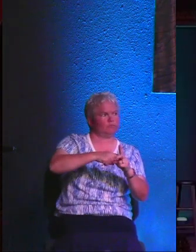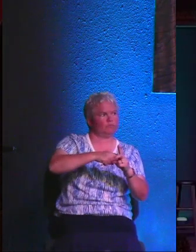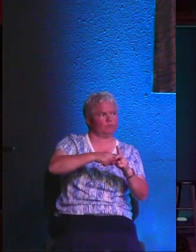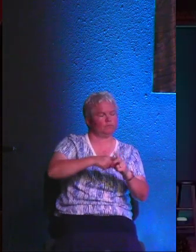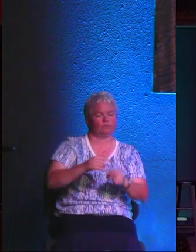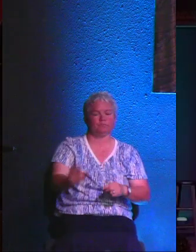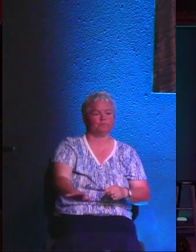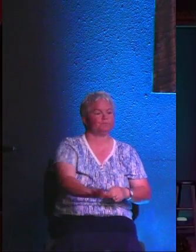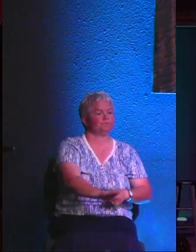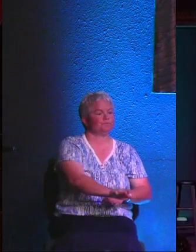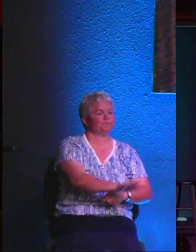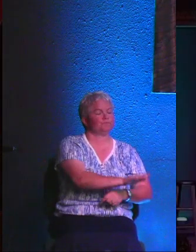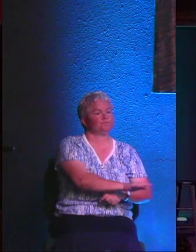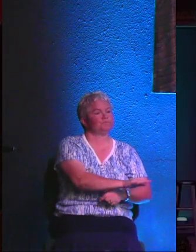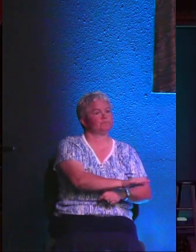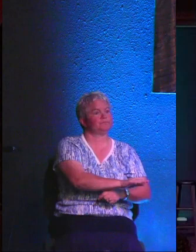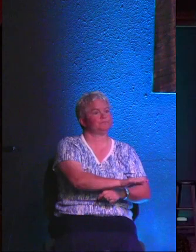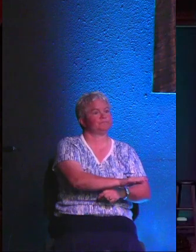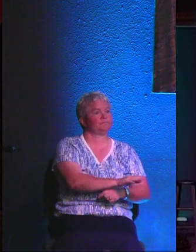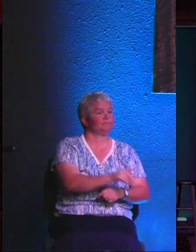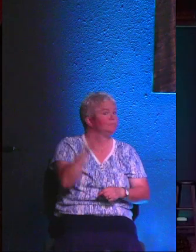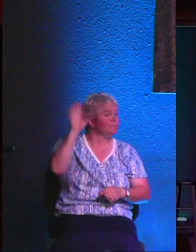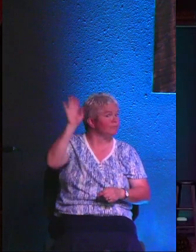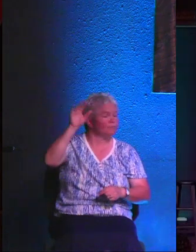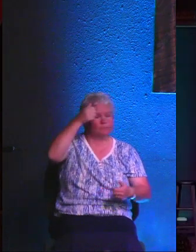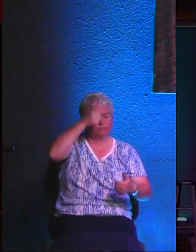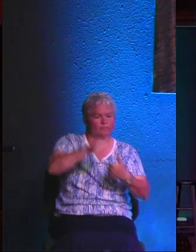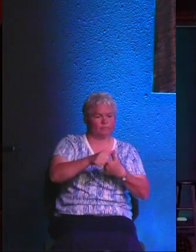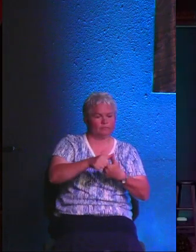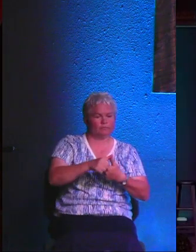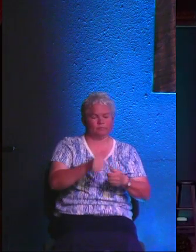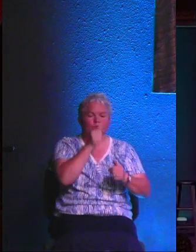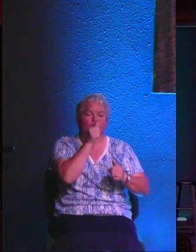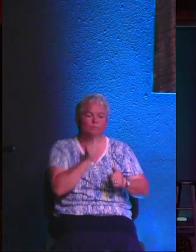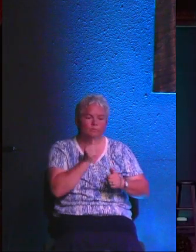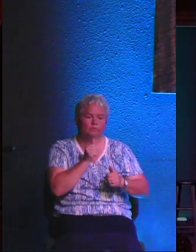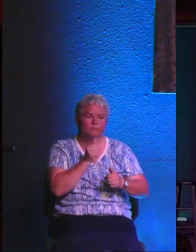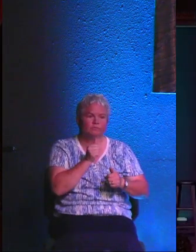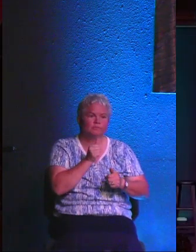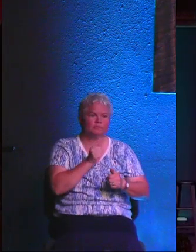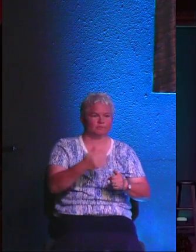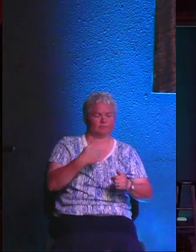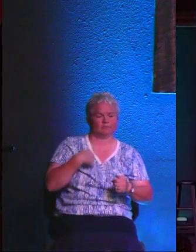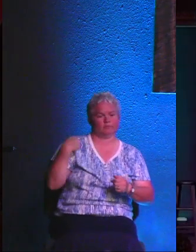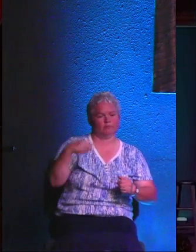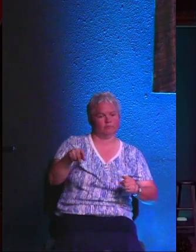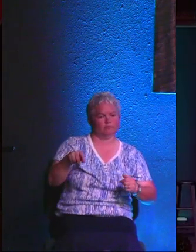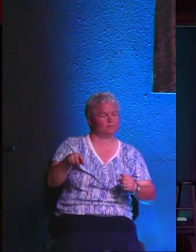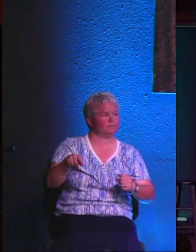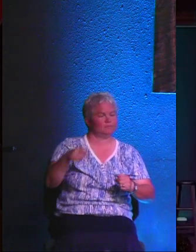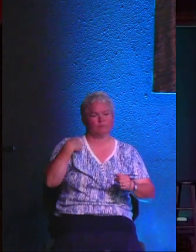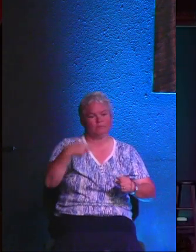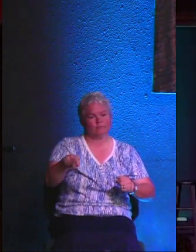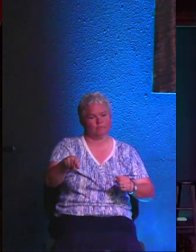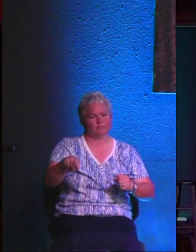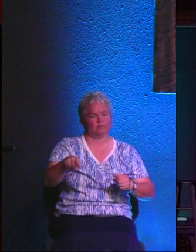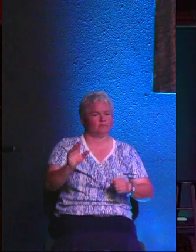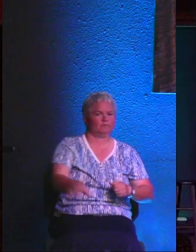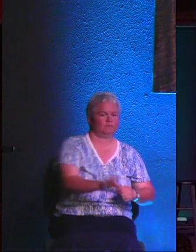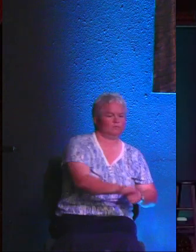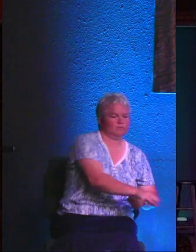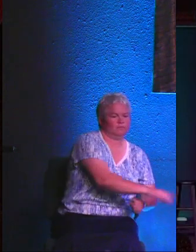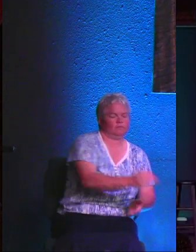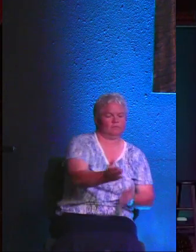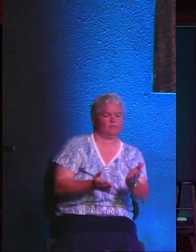with kids, okay? Remember that. Don't get silent on me now. You agreed. You agreed that